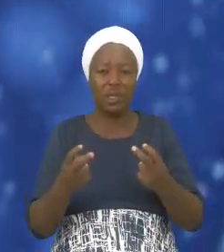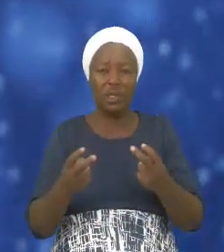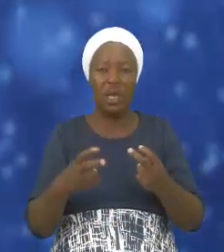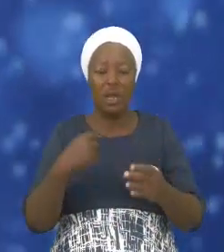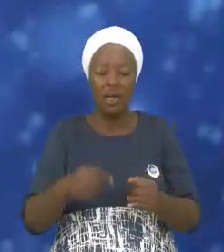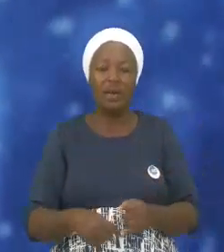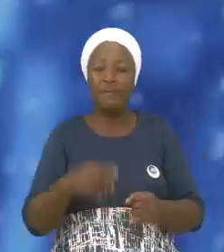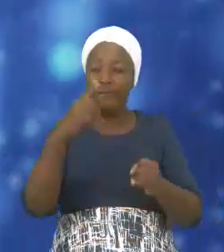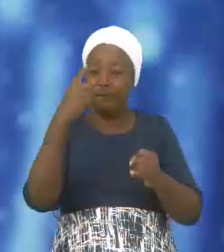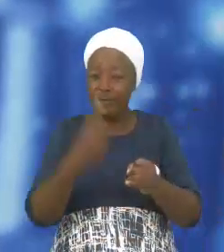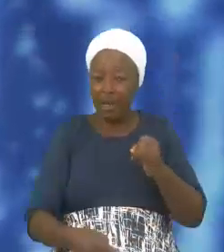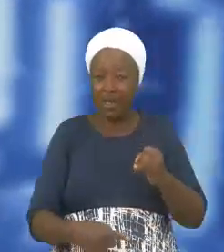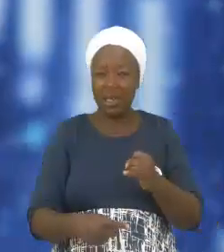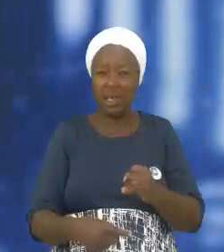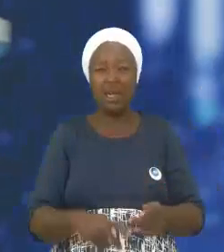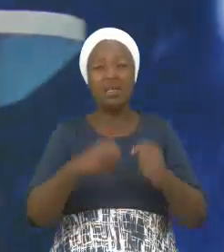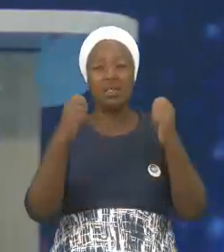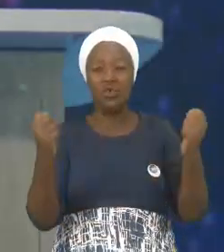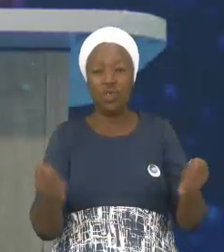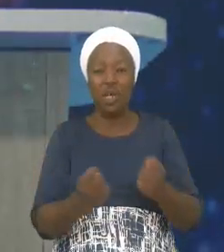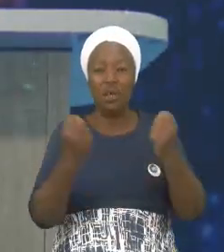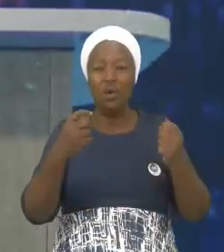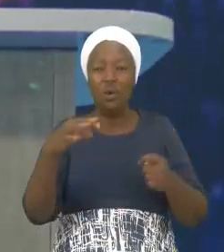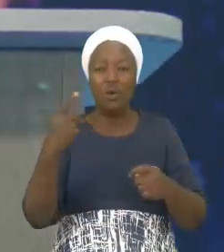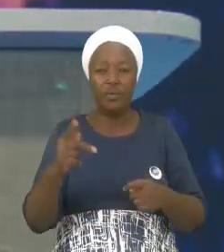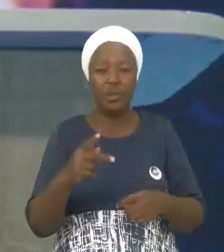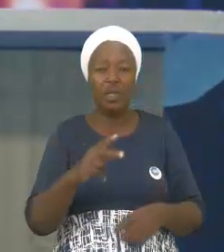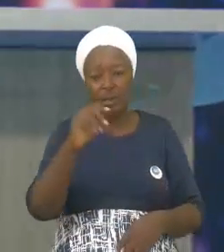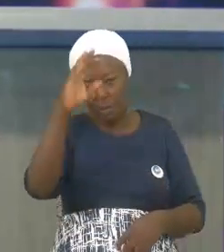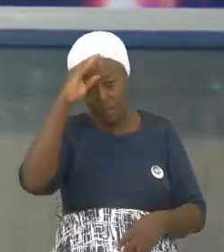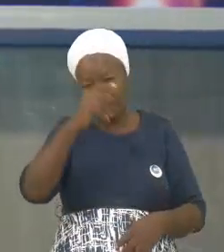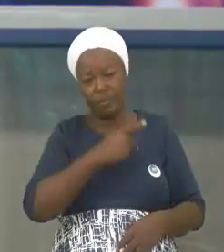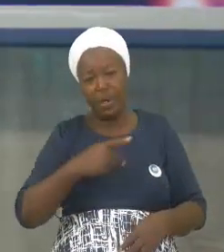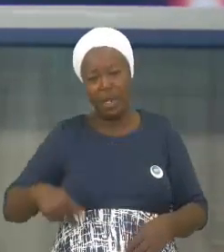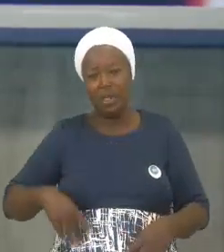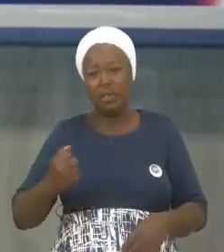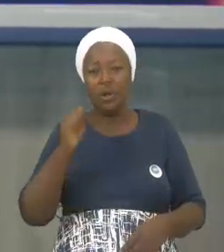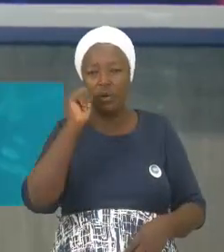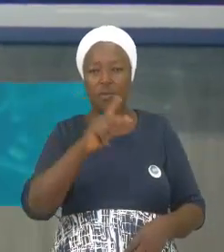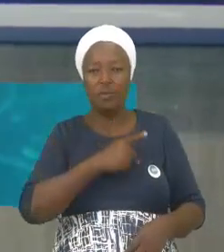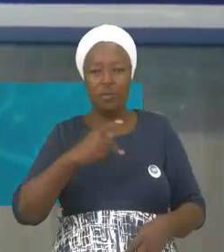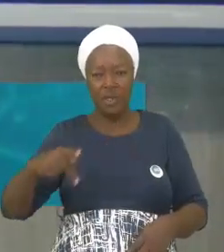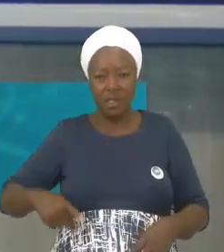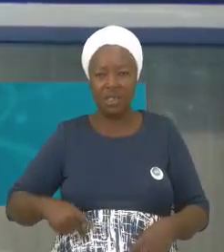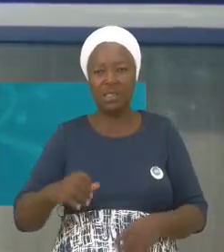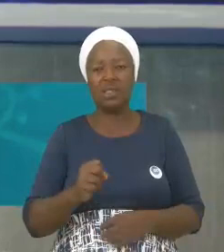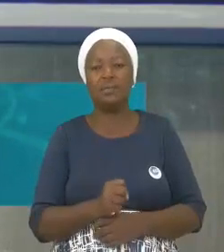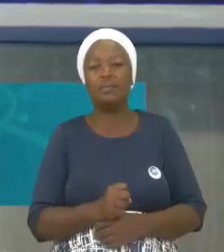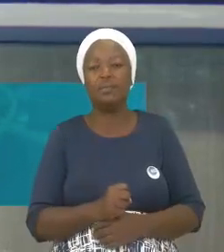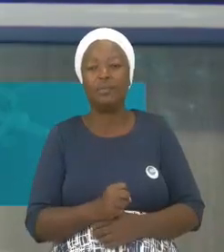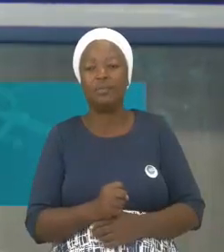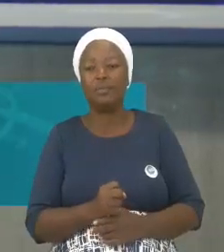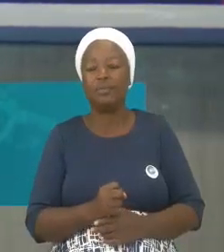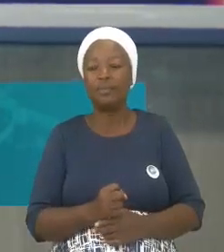of the prince of princes. The final triumph of the prince of